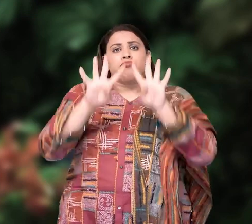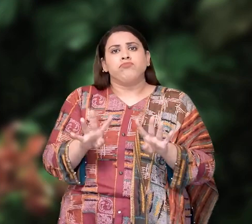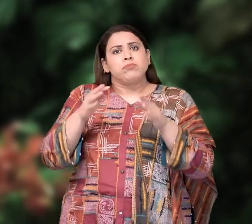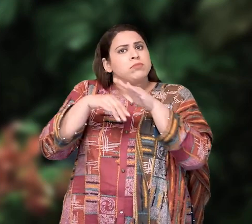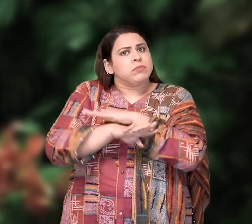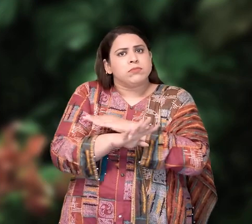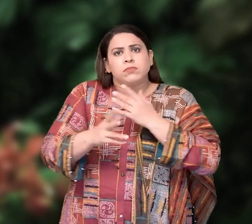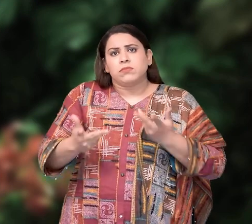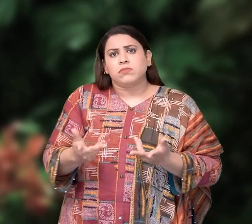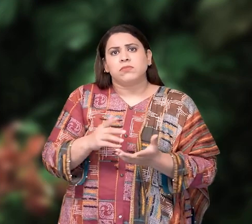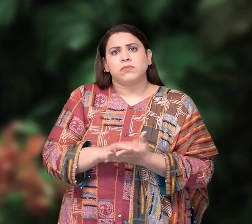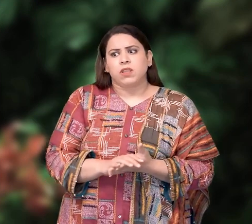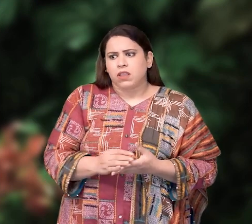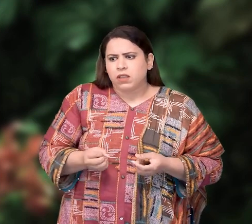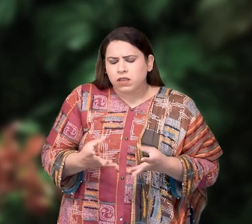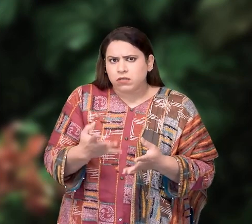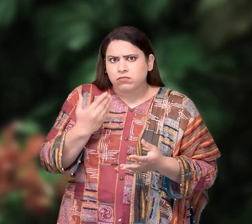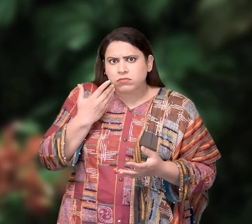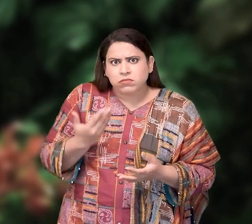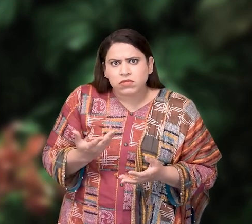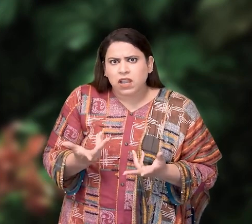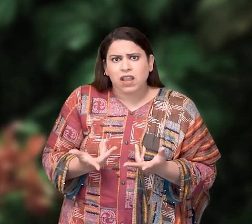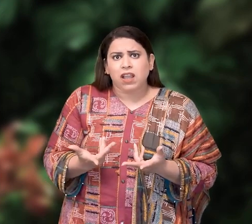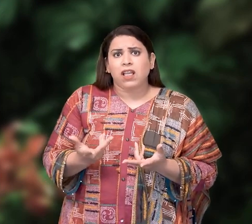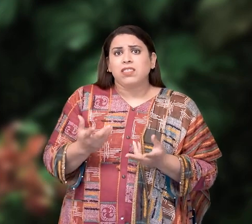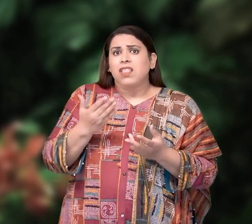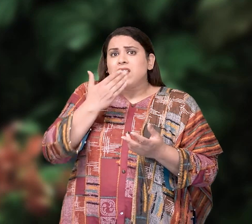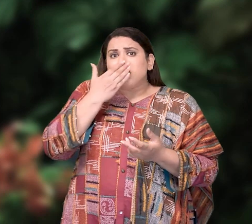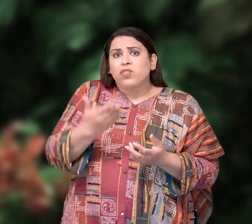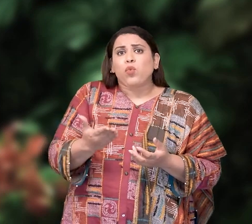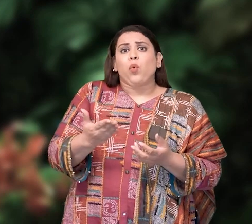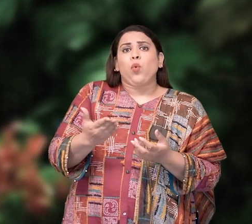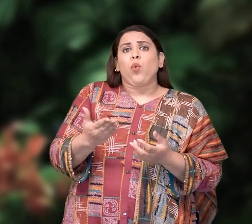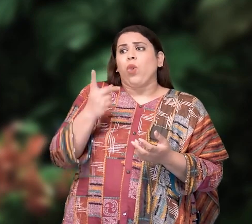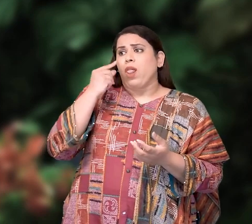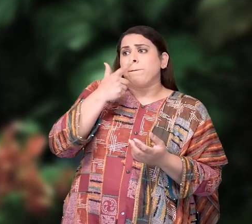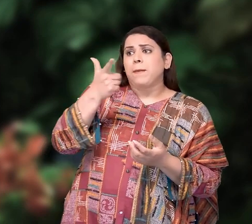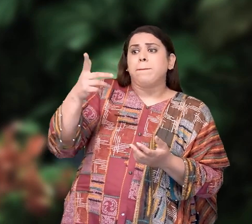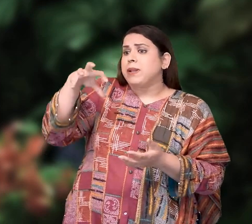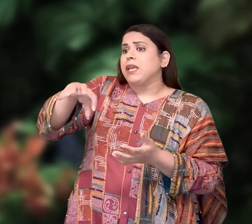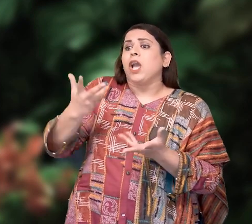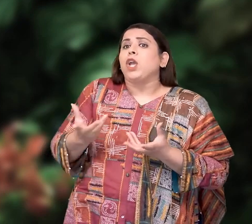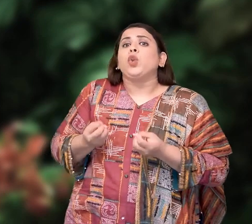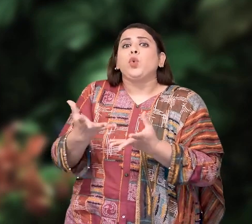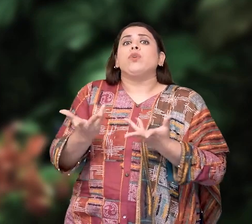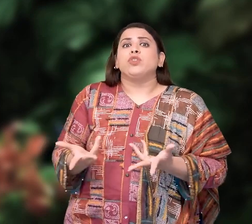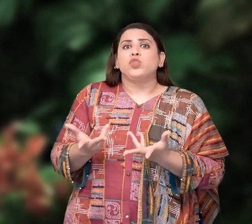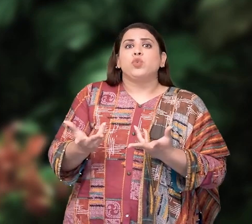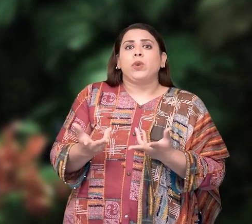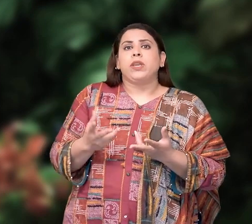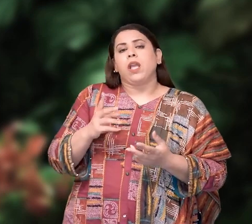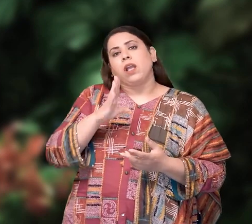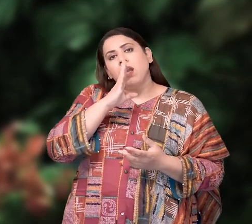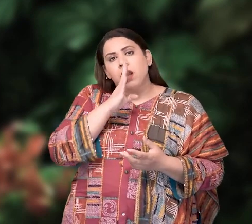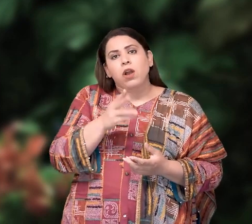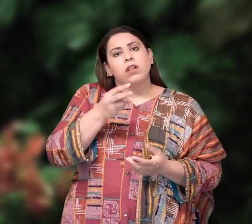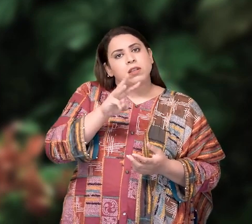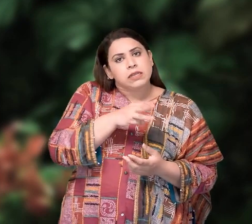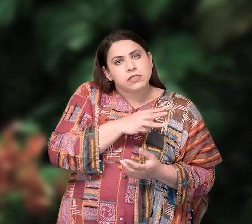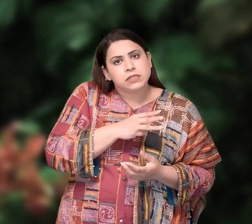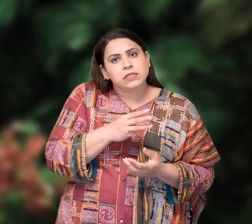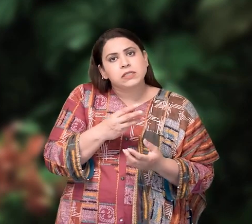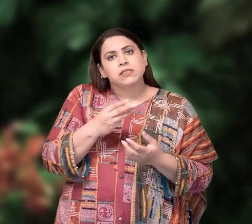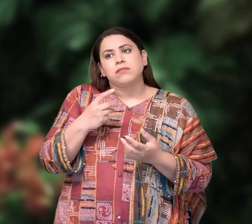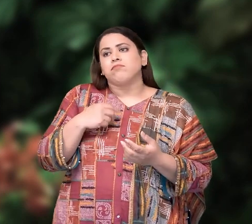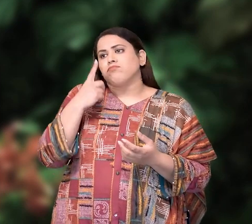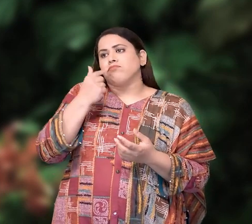was initially a great setback, as the schools are based in public parks, and the only thing that we have of our own